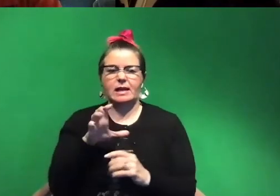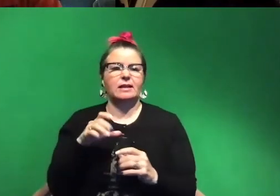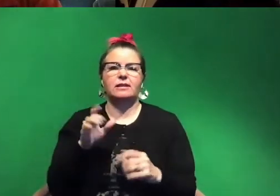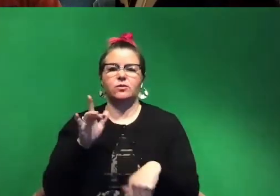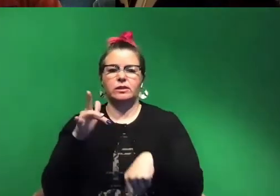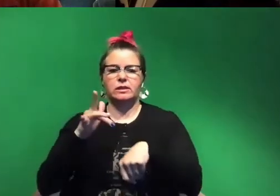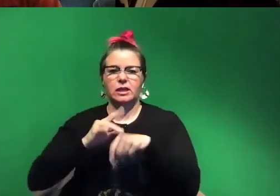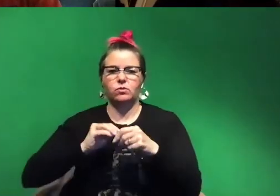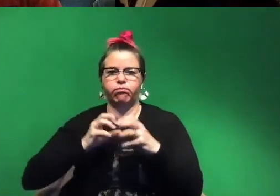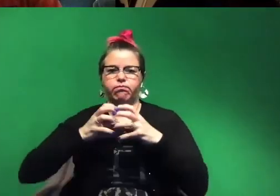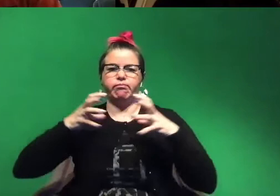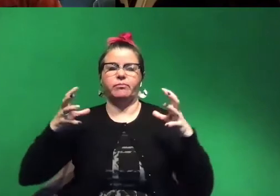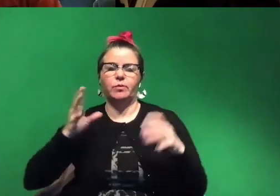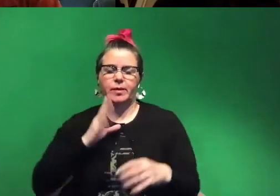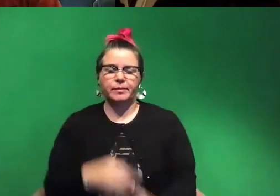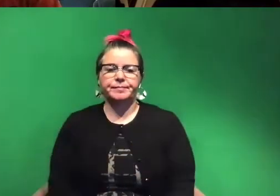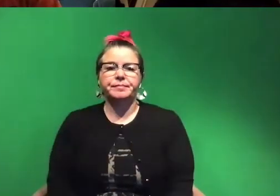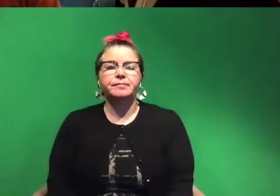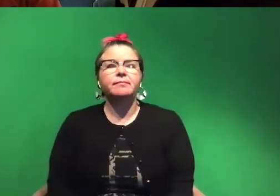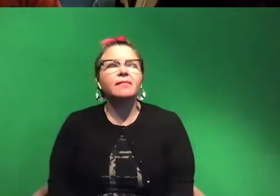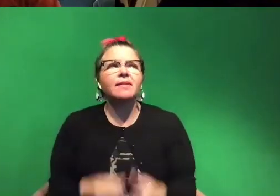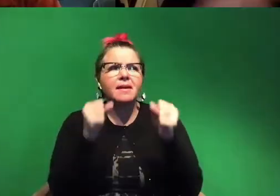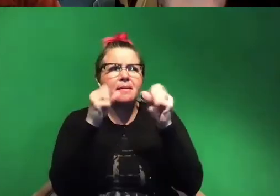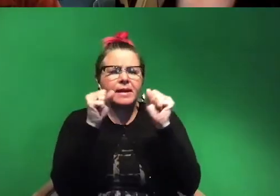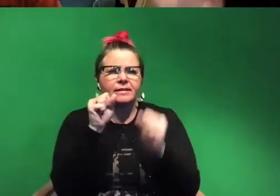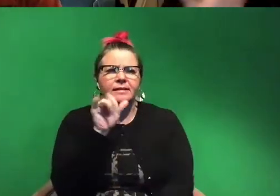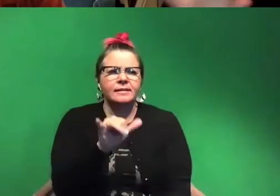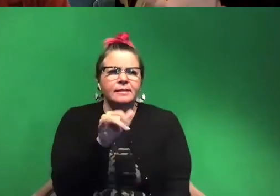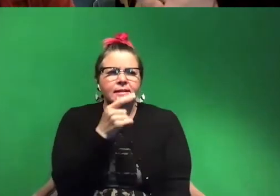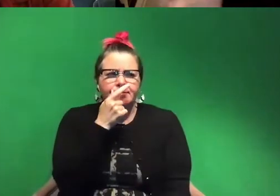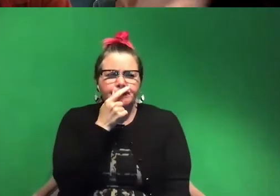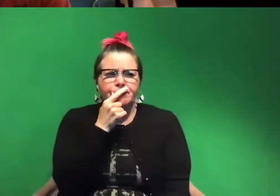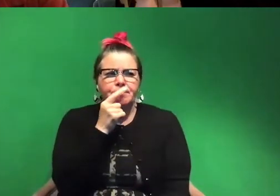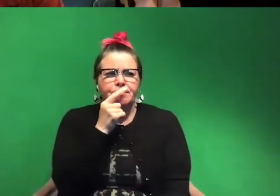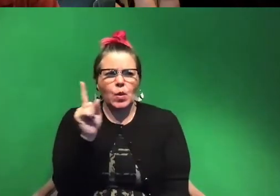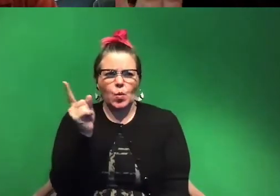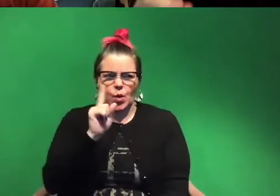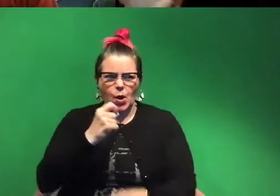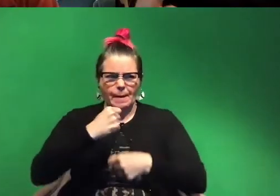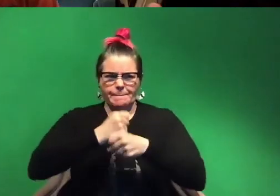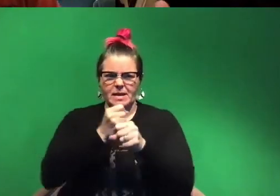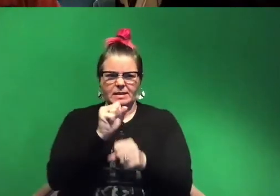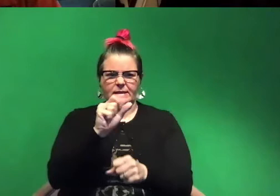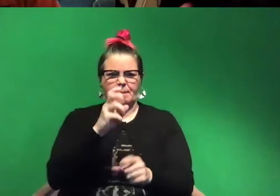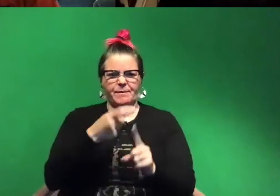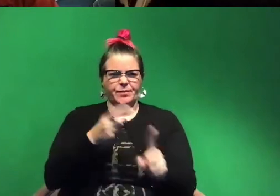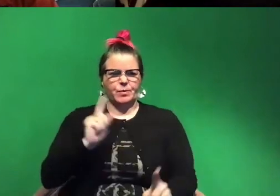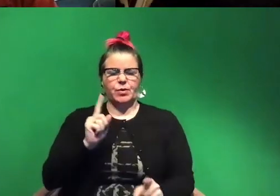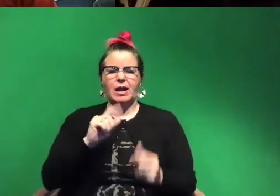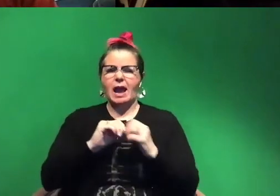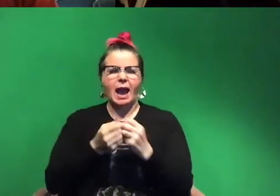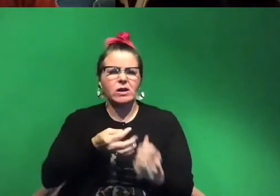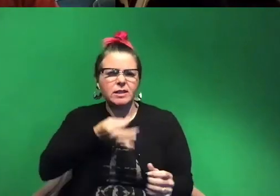or being attacked by something. Amazing. So where are they producing this slime, and how are they able to do it